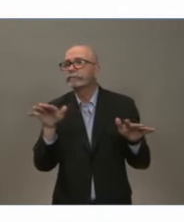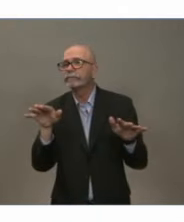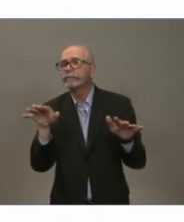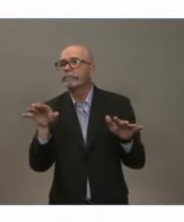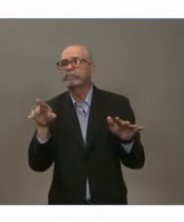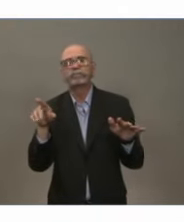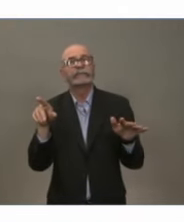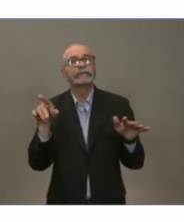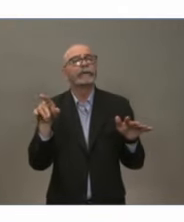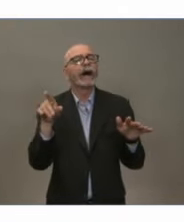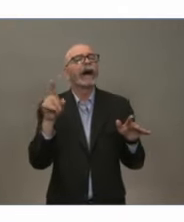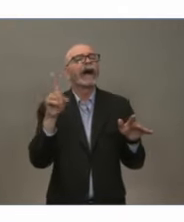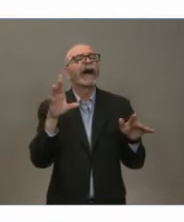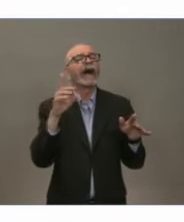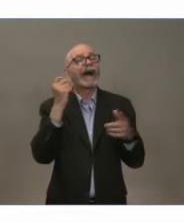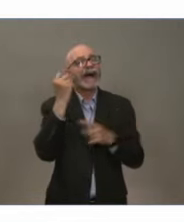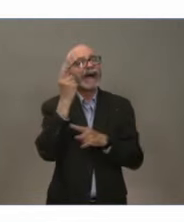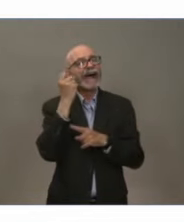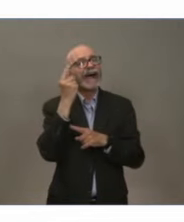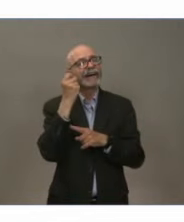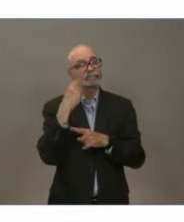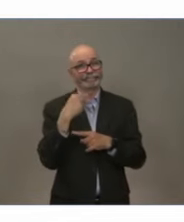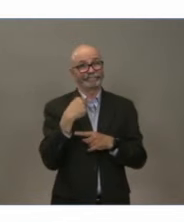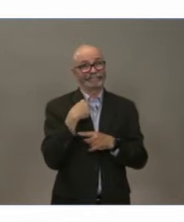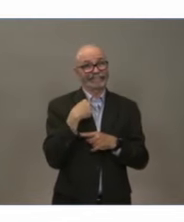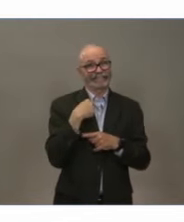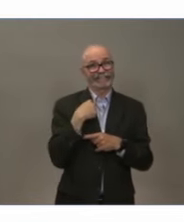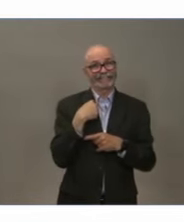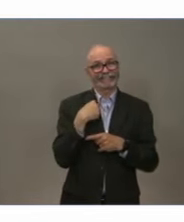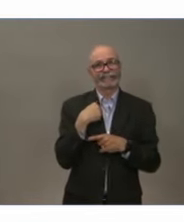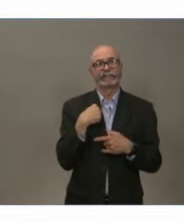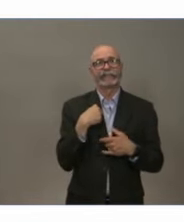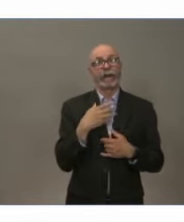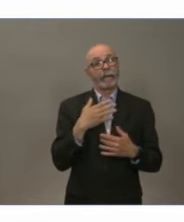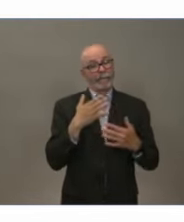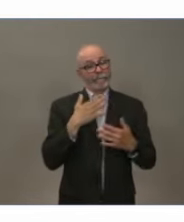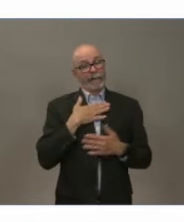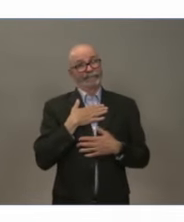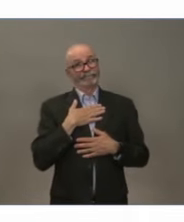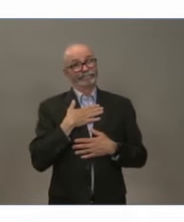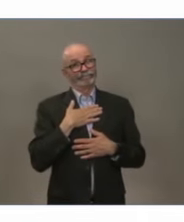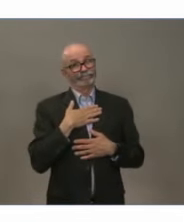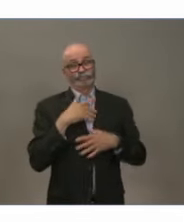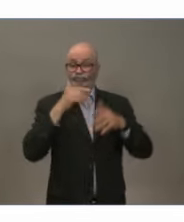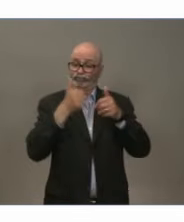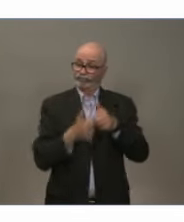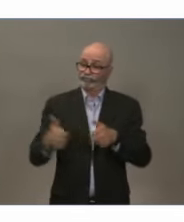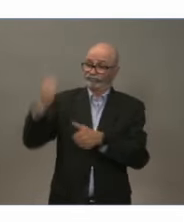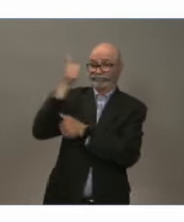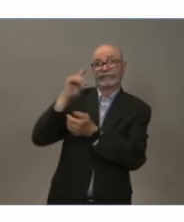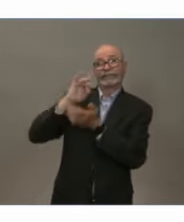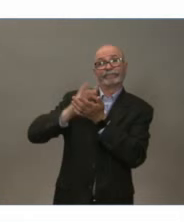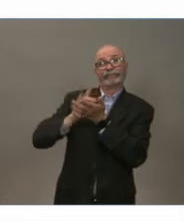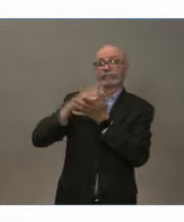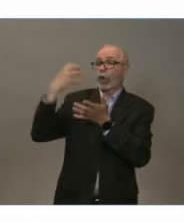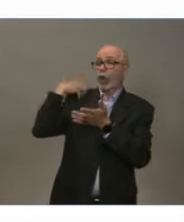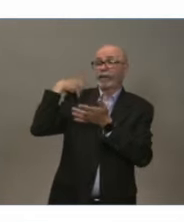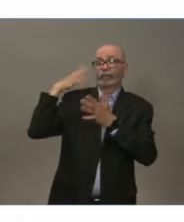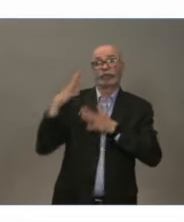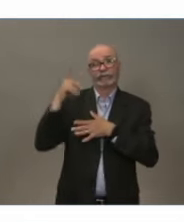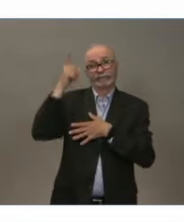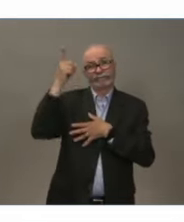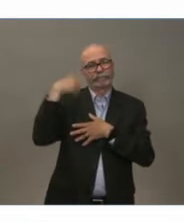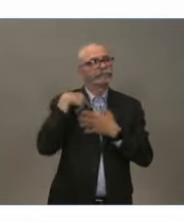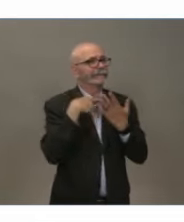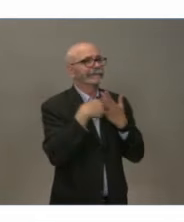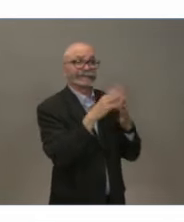becoming a topic of conversation amongst my chief medical officer of health colleagues. Quite frankly, we've all been